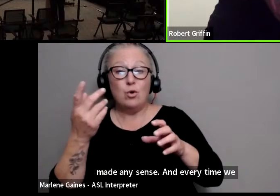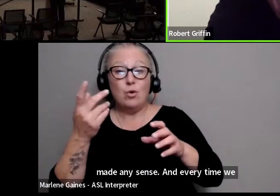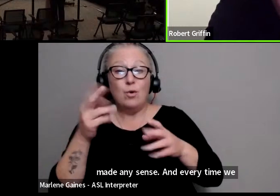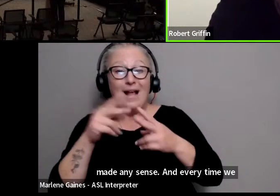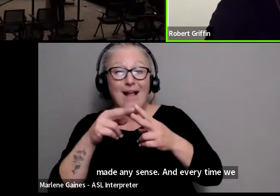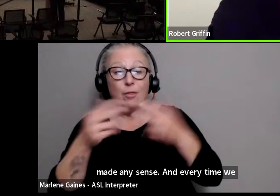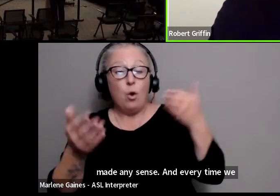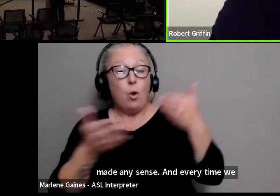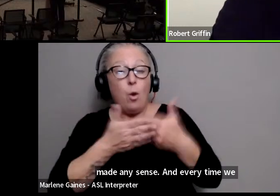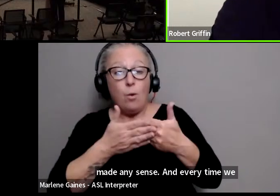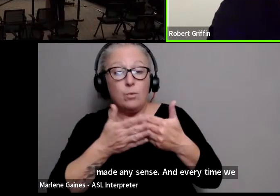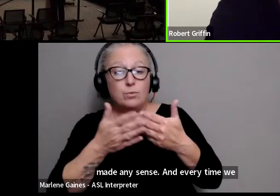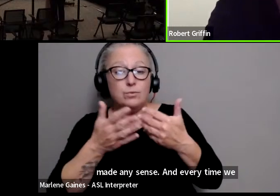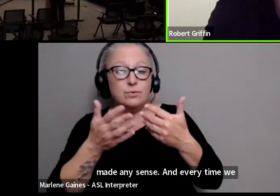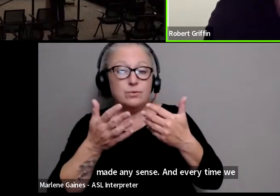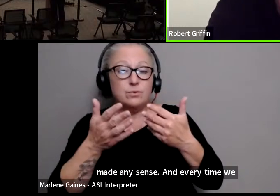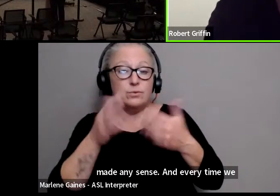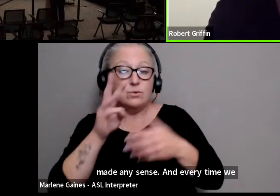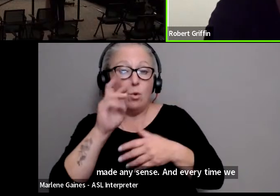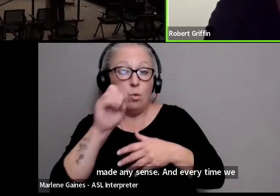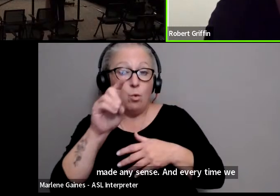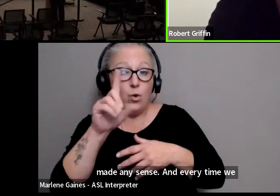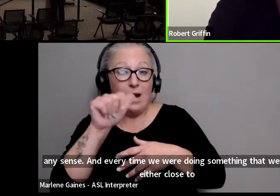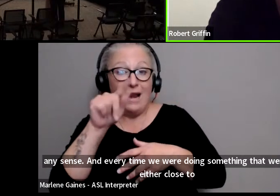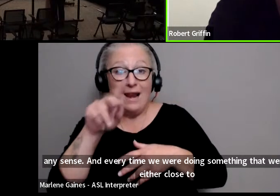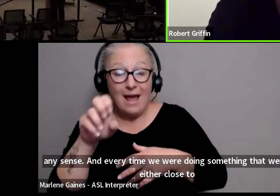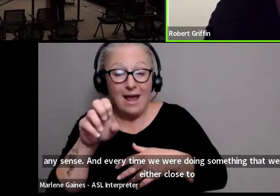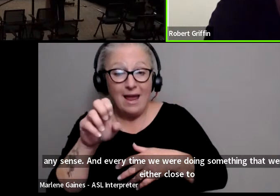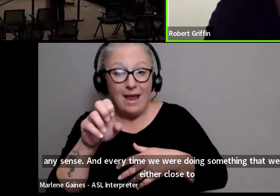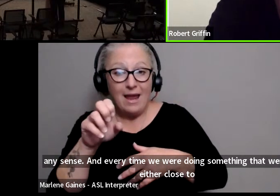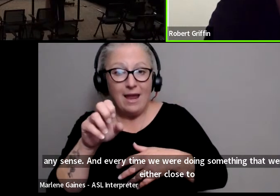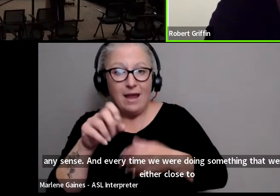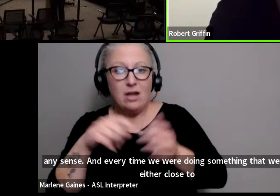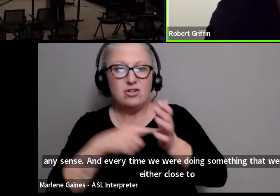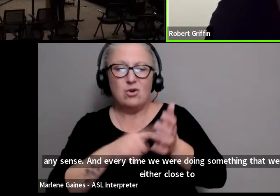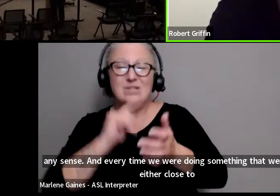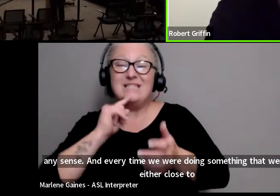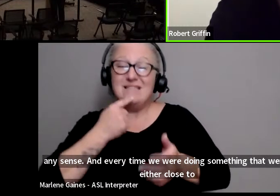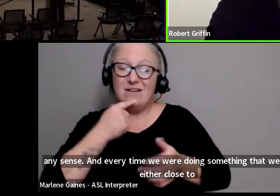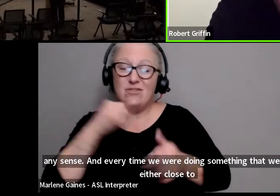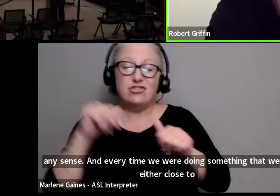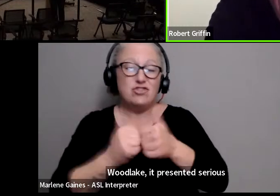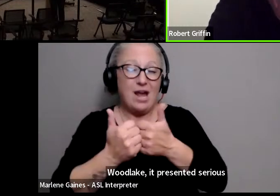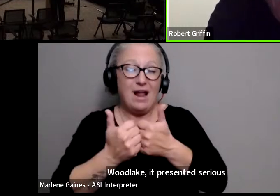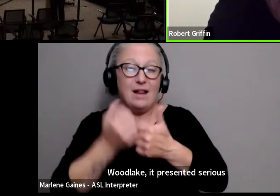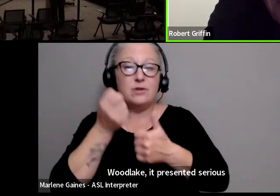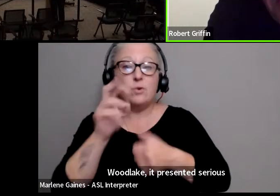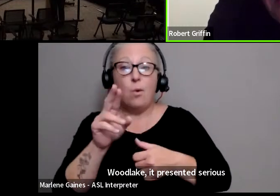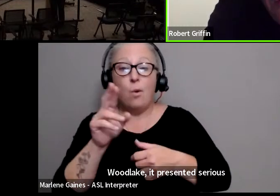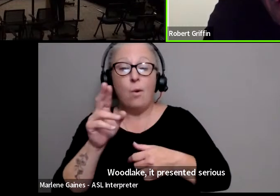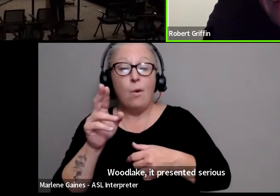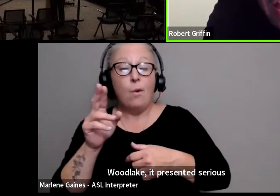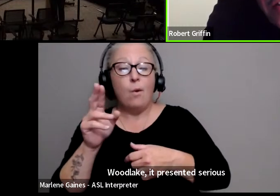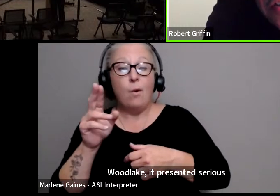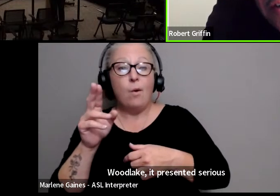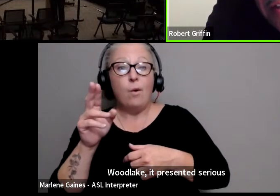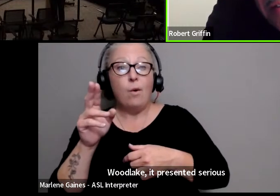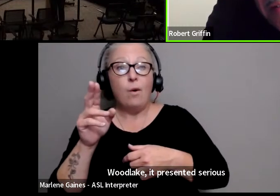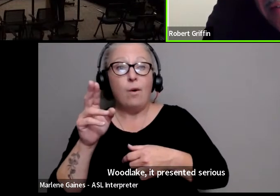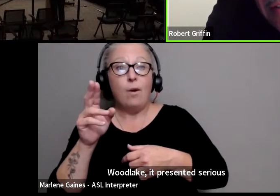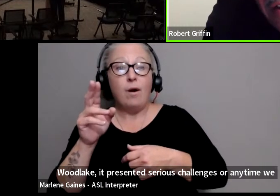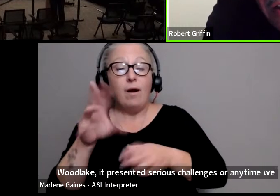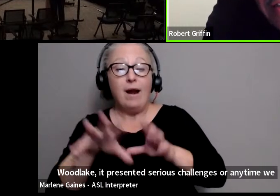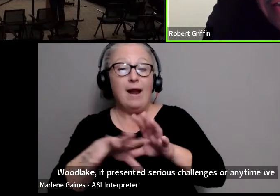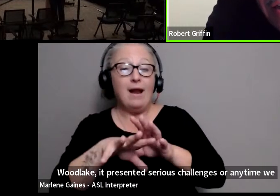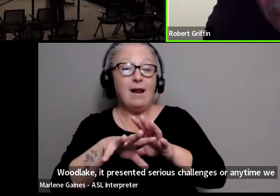close to Woodlake, it presented serious challenges. or anytime we were going to start